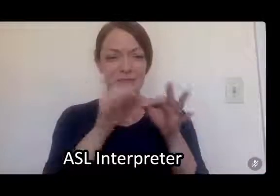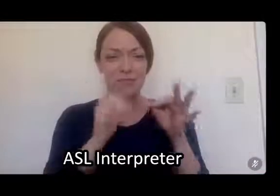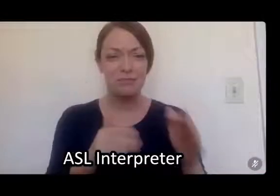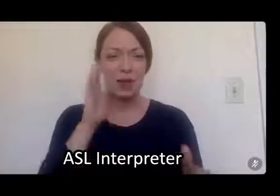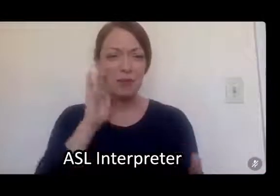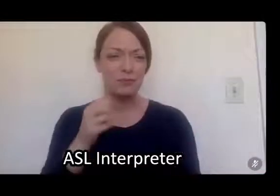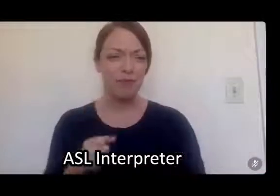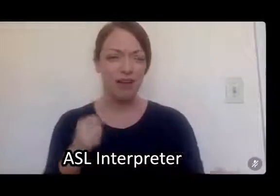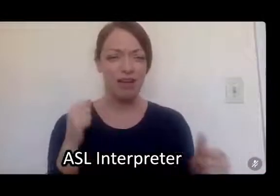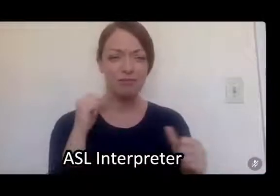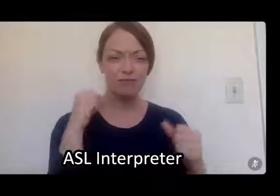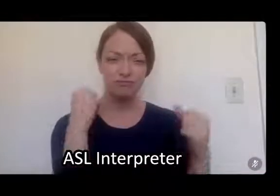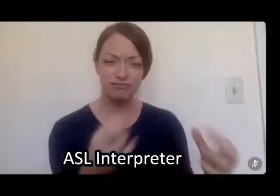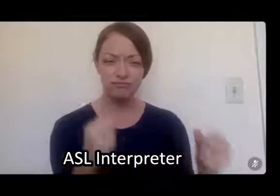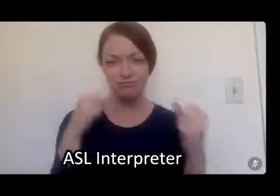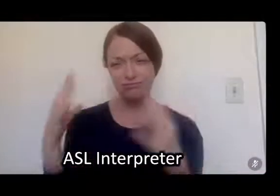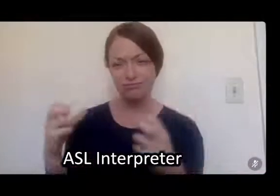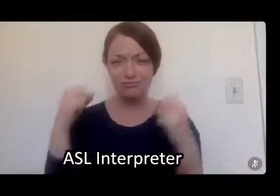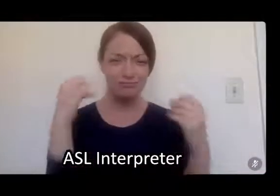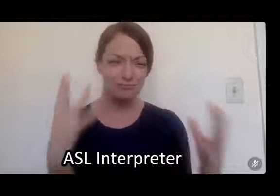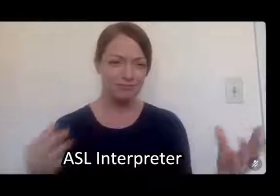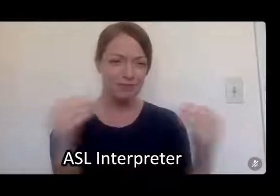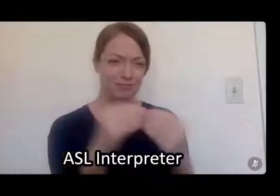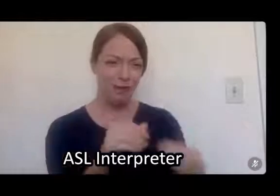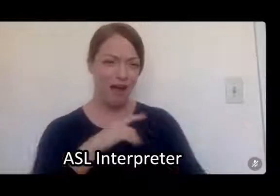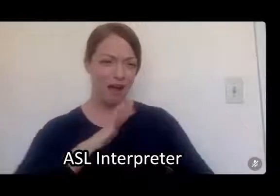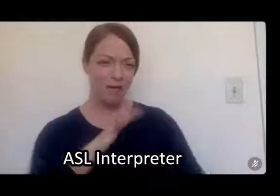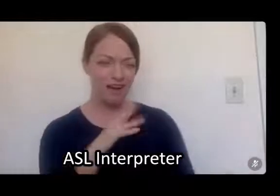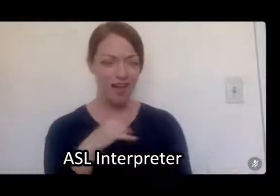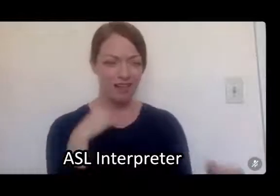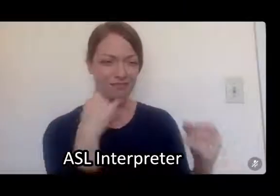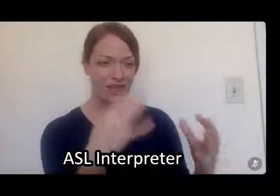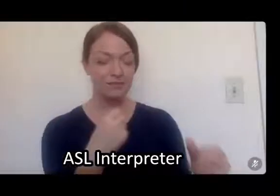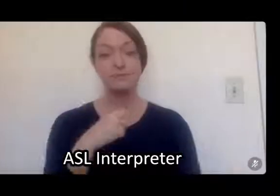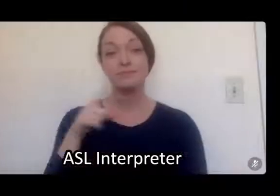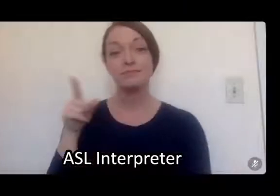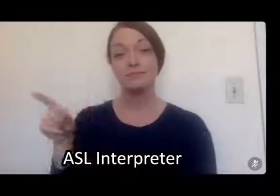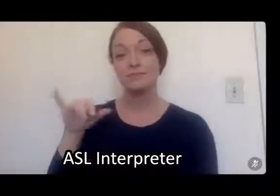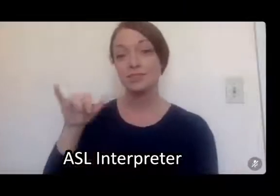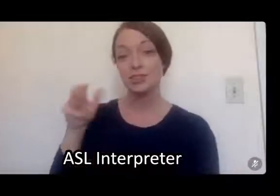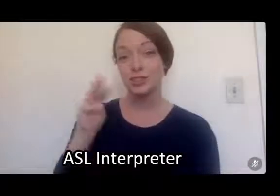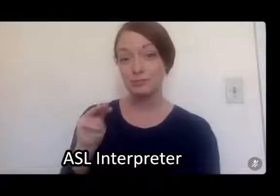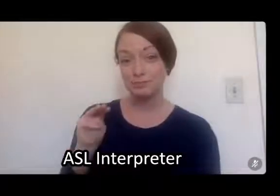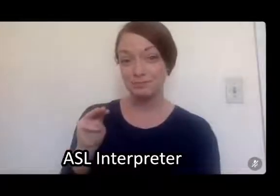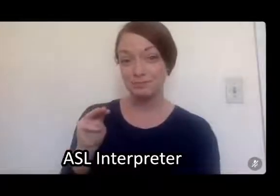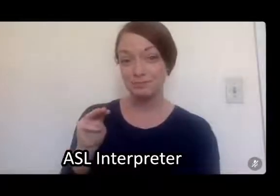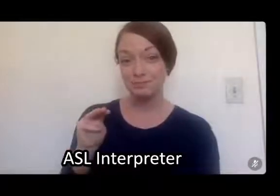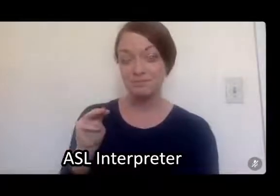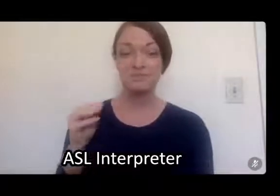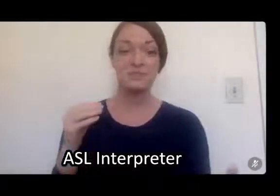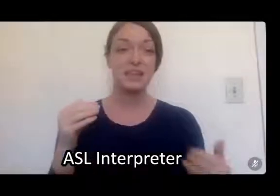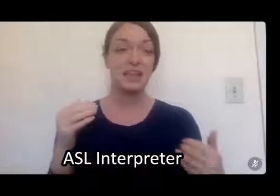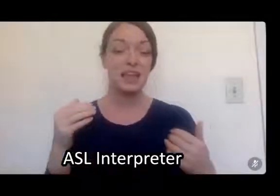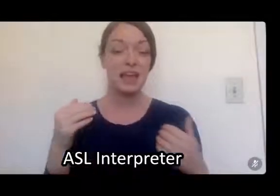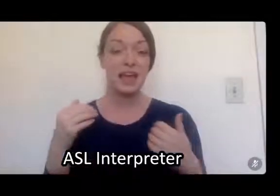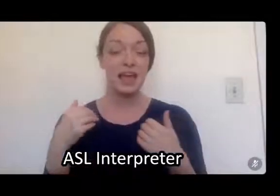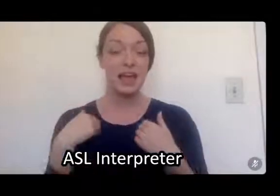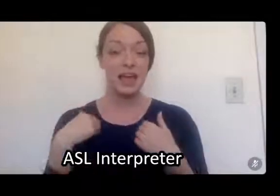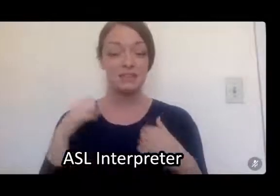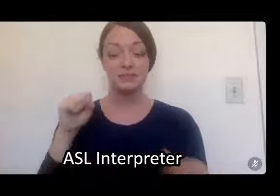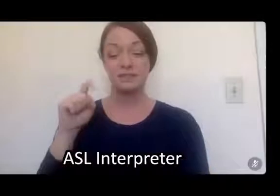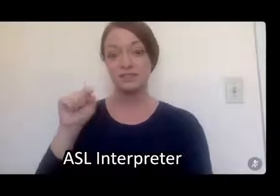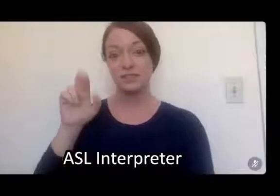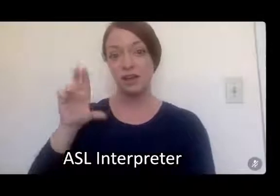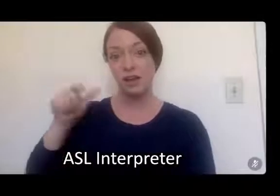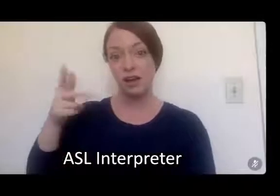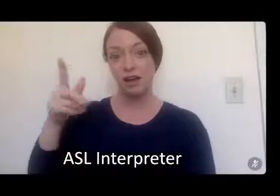gang signs with her hands as we talk. I'm Jim, and I have Stargardt disease, so I